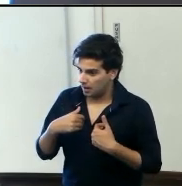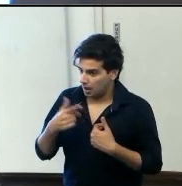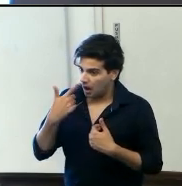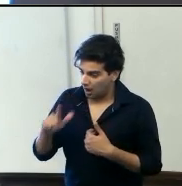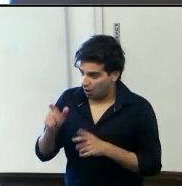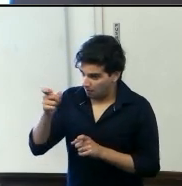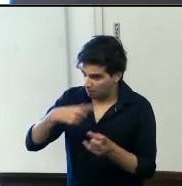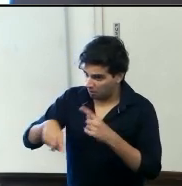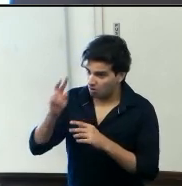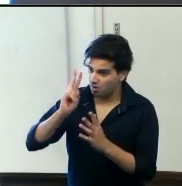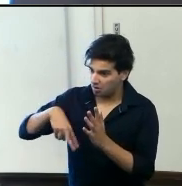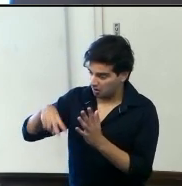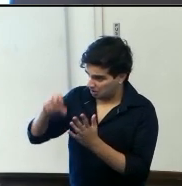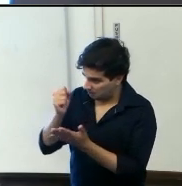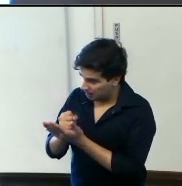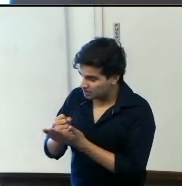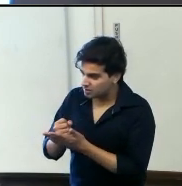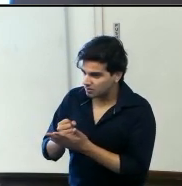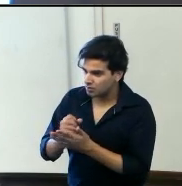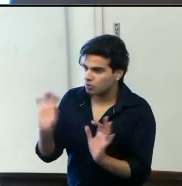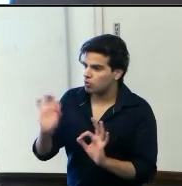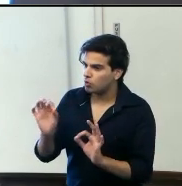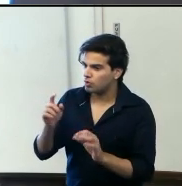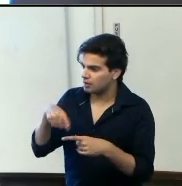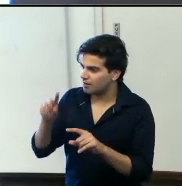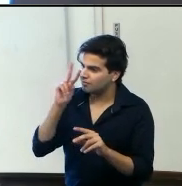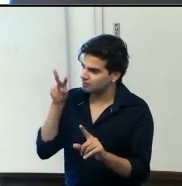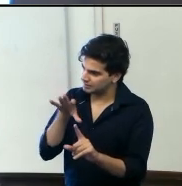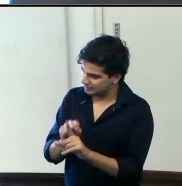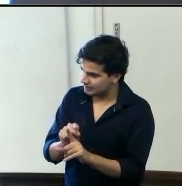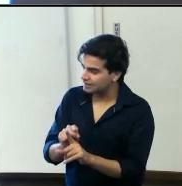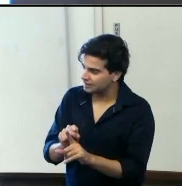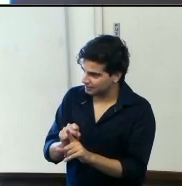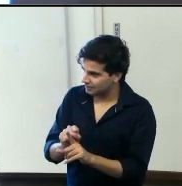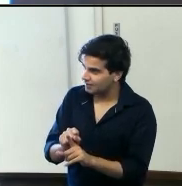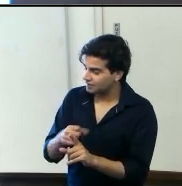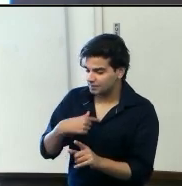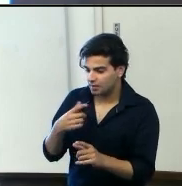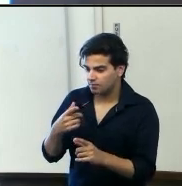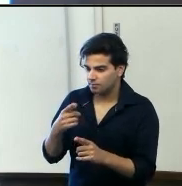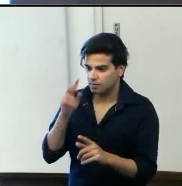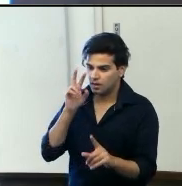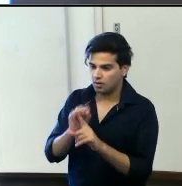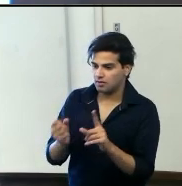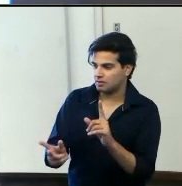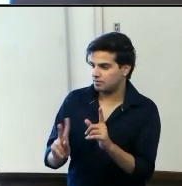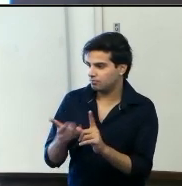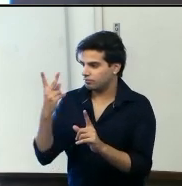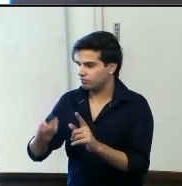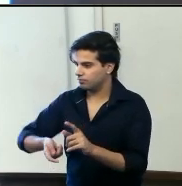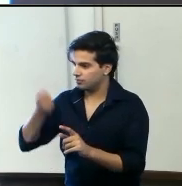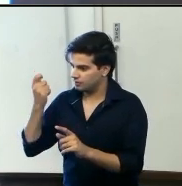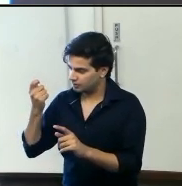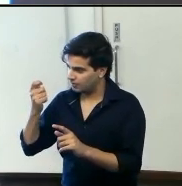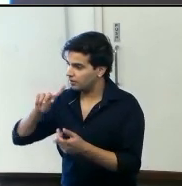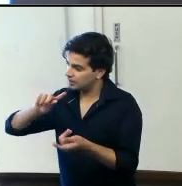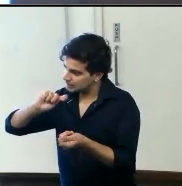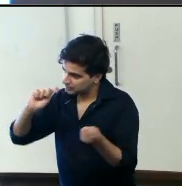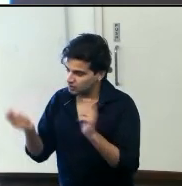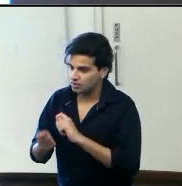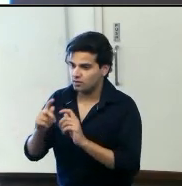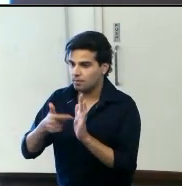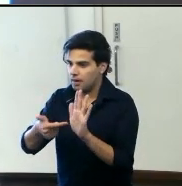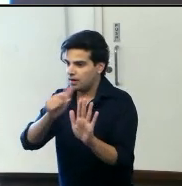people to read the text too far. You recognize, but then I take away the recognition and then convert that into a